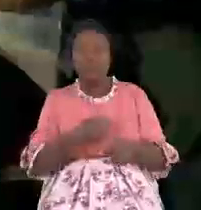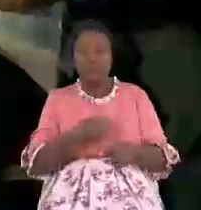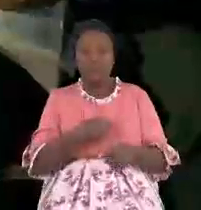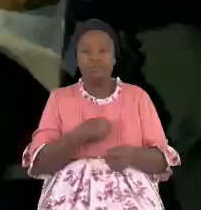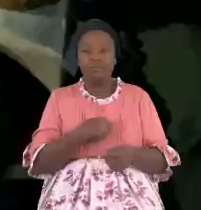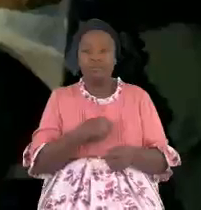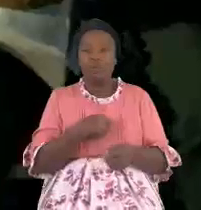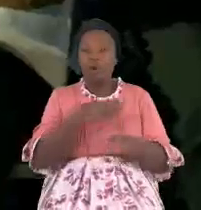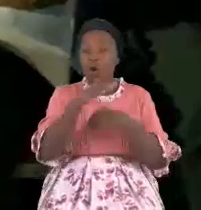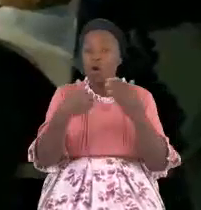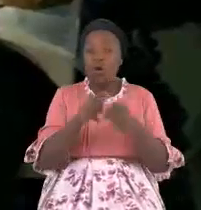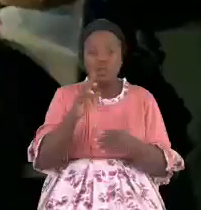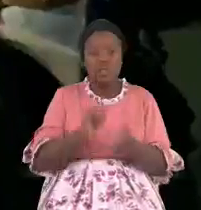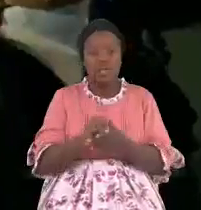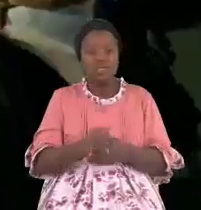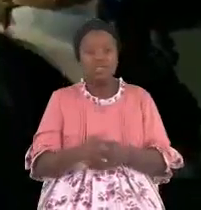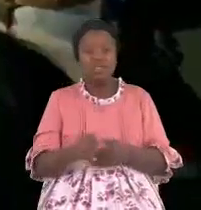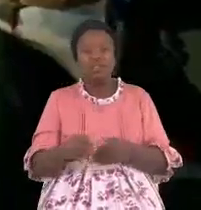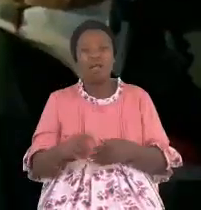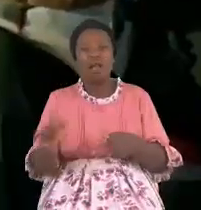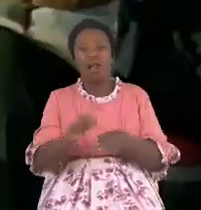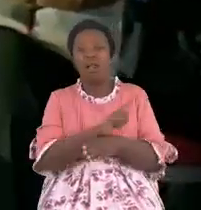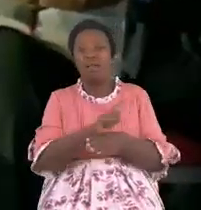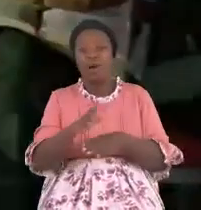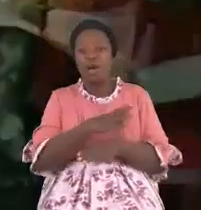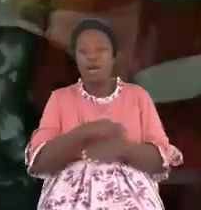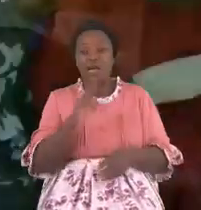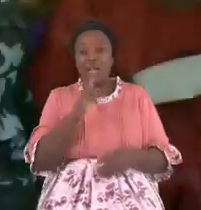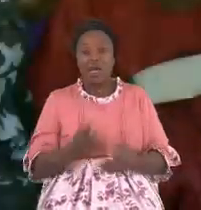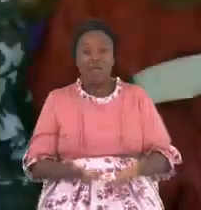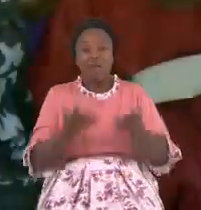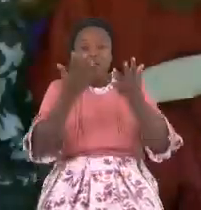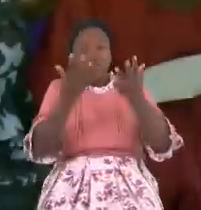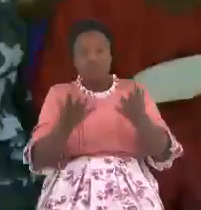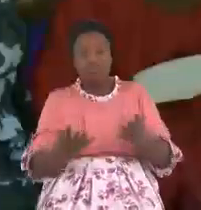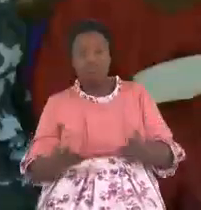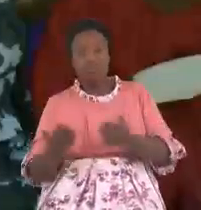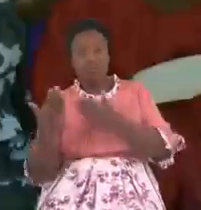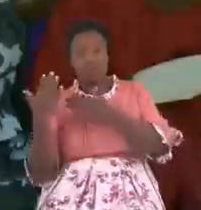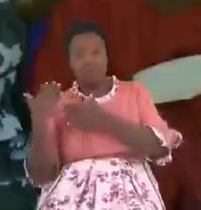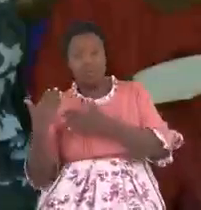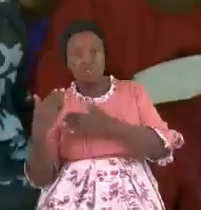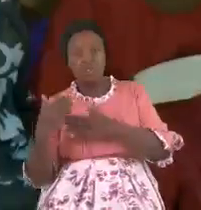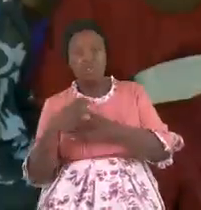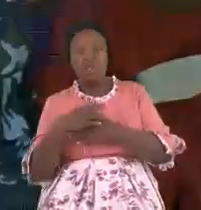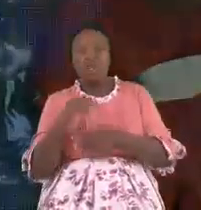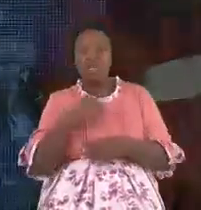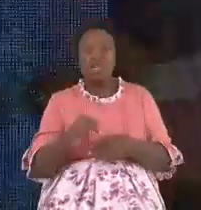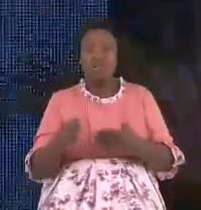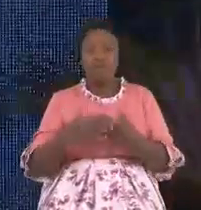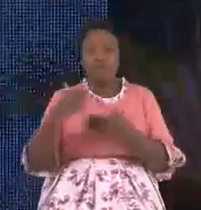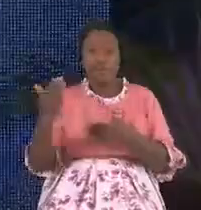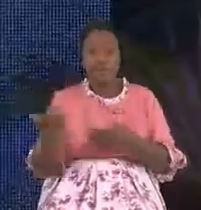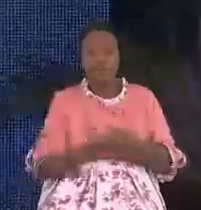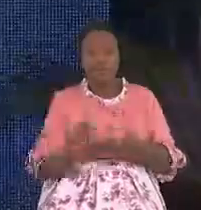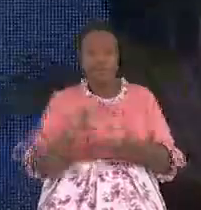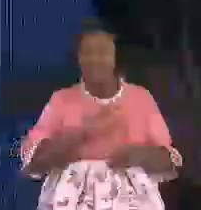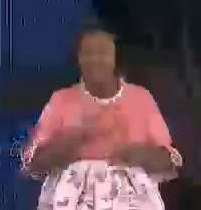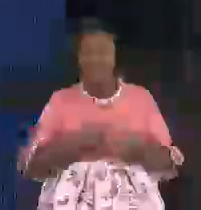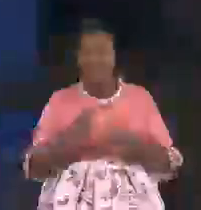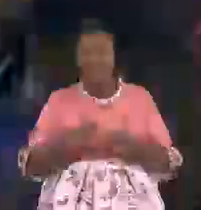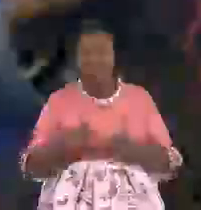or give that label and happy lady invites all the lord the high